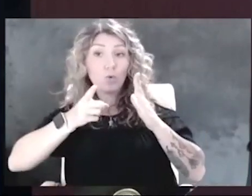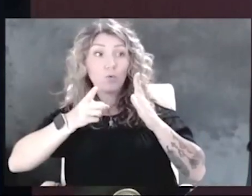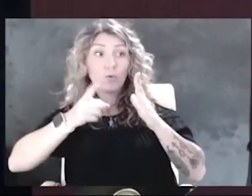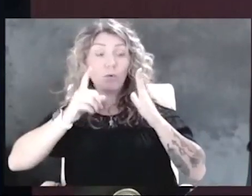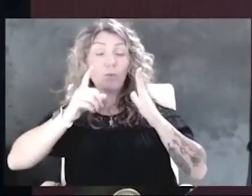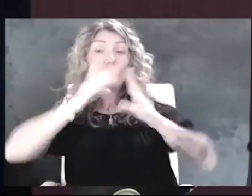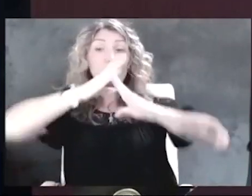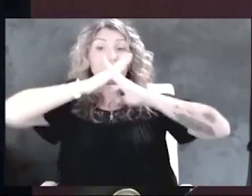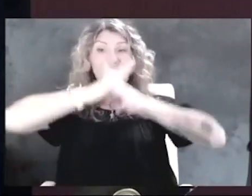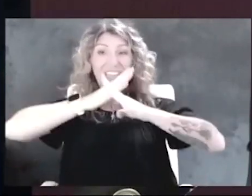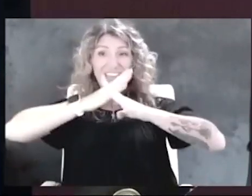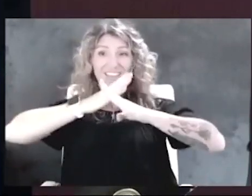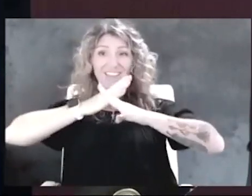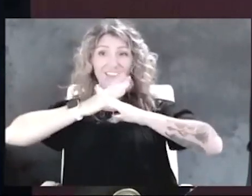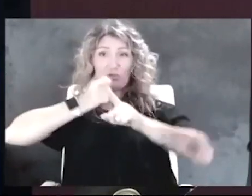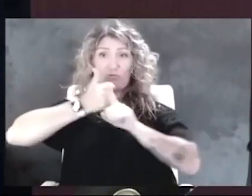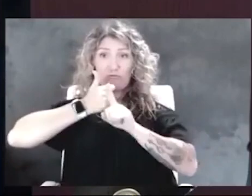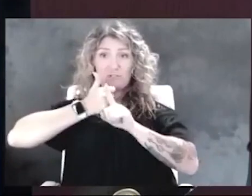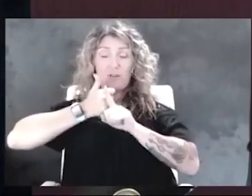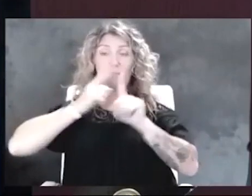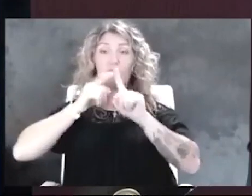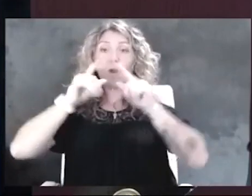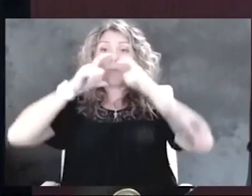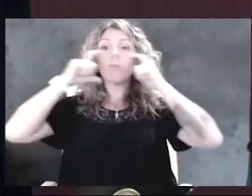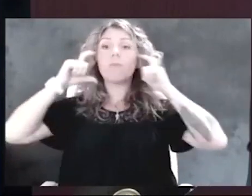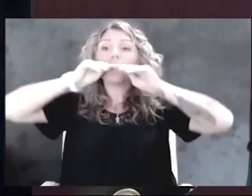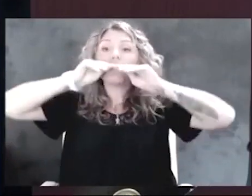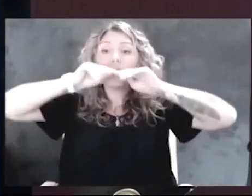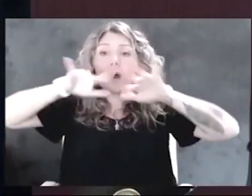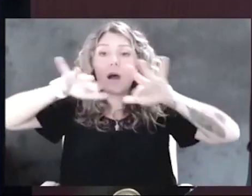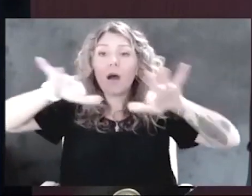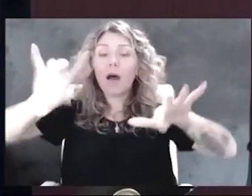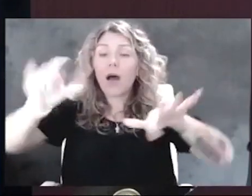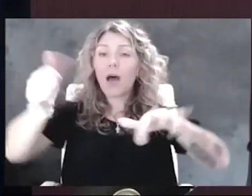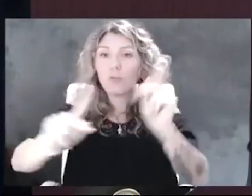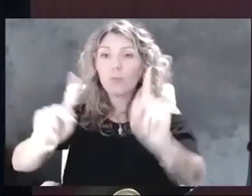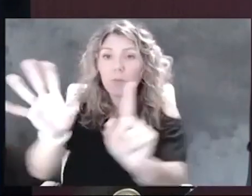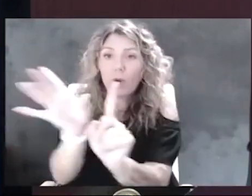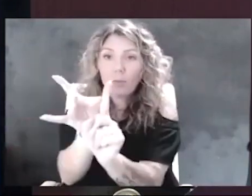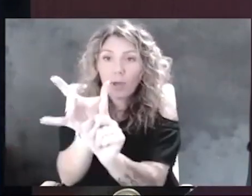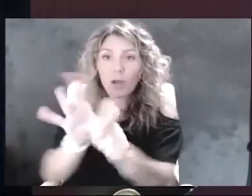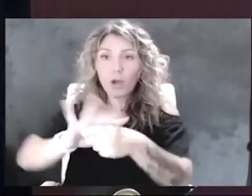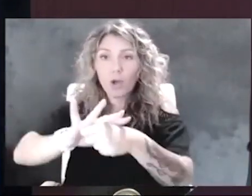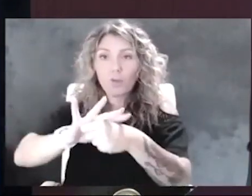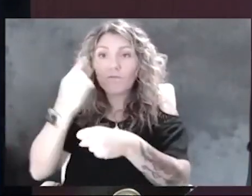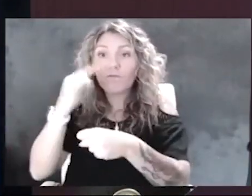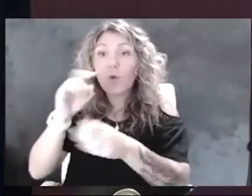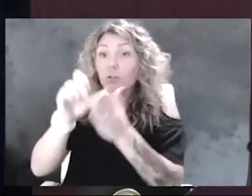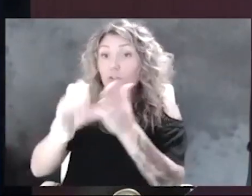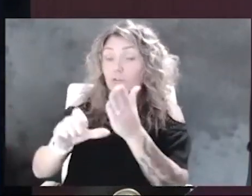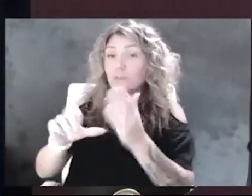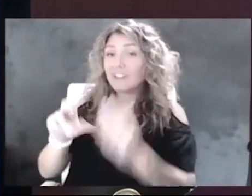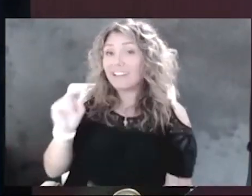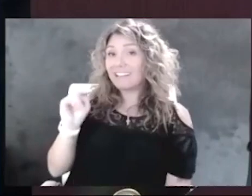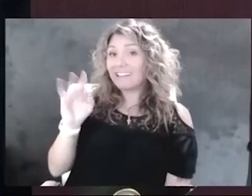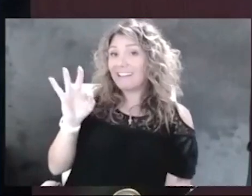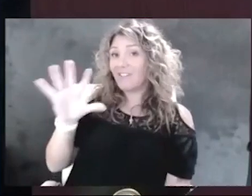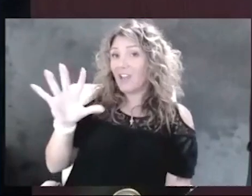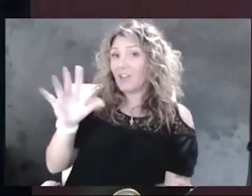else. That's really the number one effective masking for surgical masks. And 95 are different, but surgical